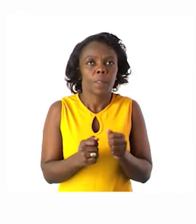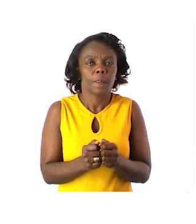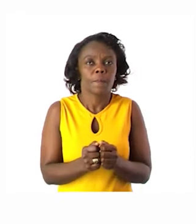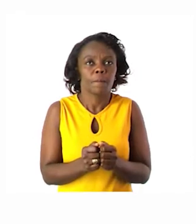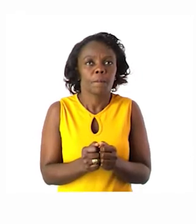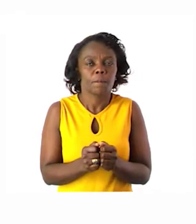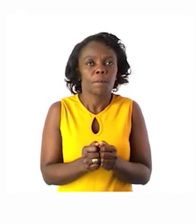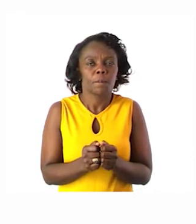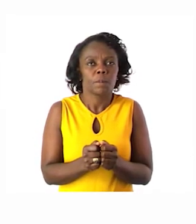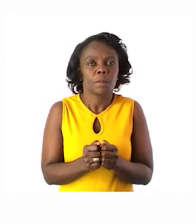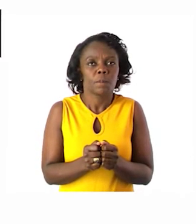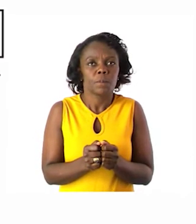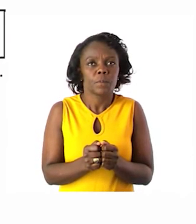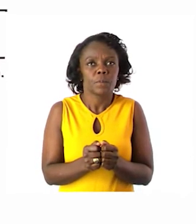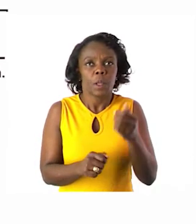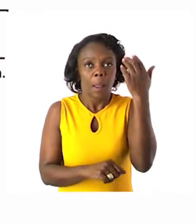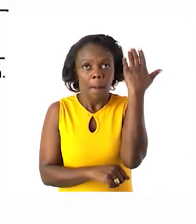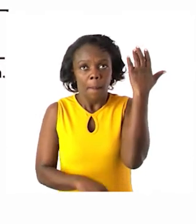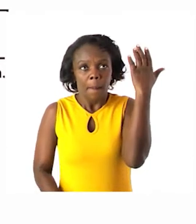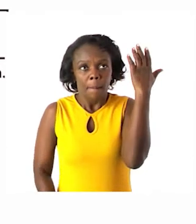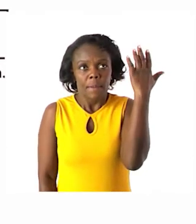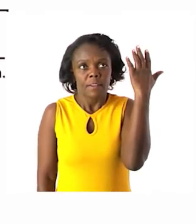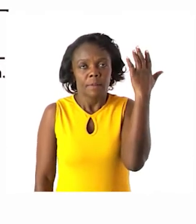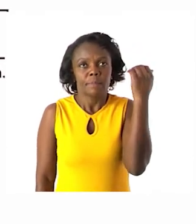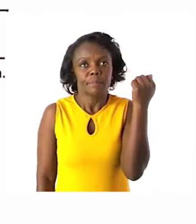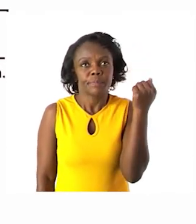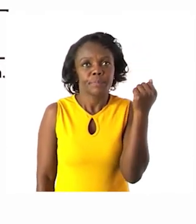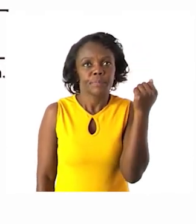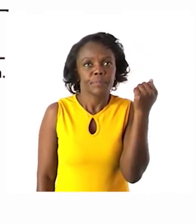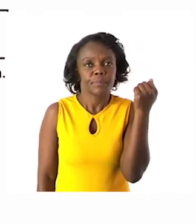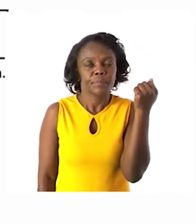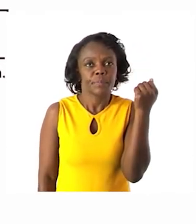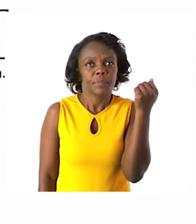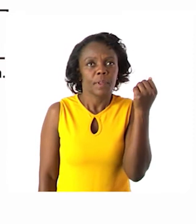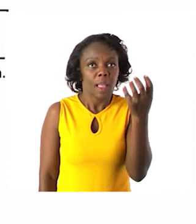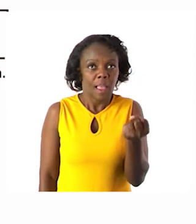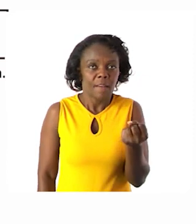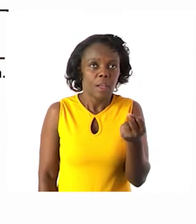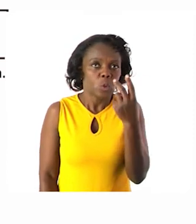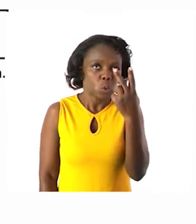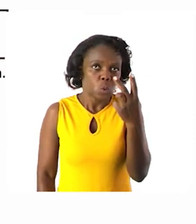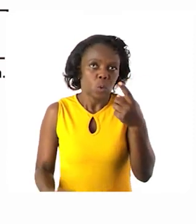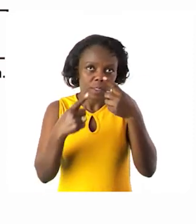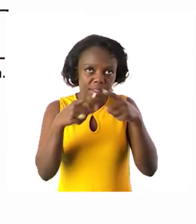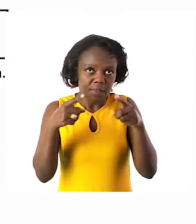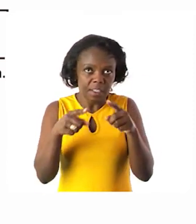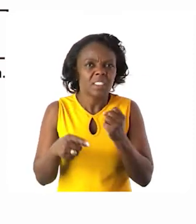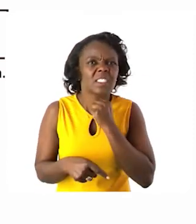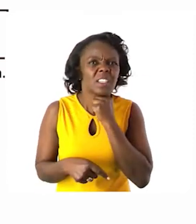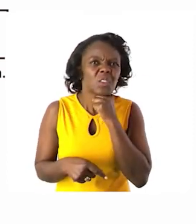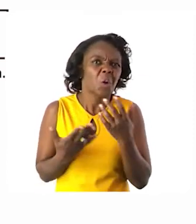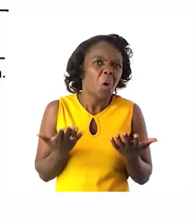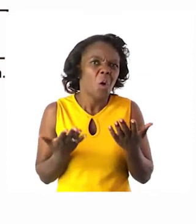exercise. We can see the pictures there. Those pictures, they have got two different sounds. Some of them have